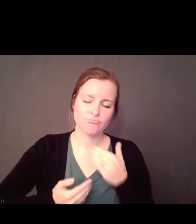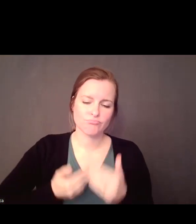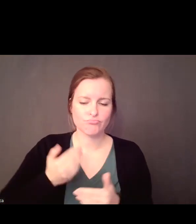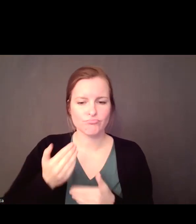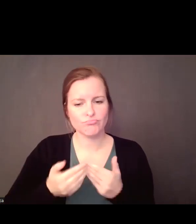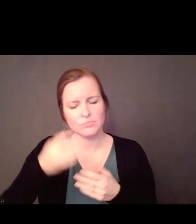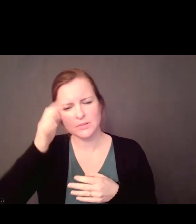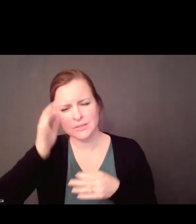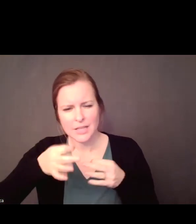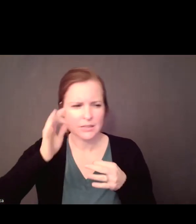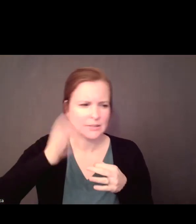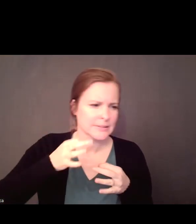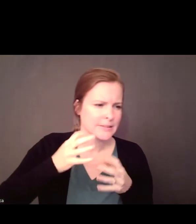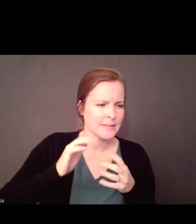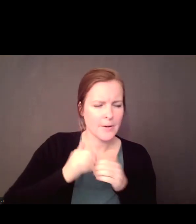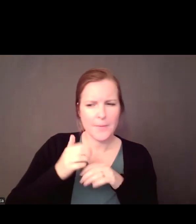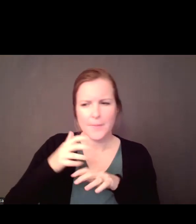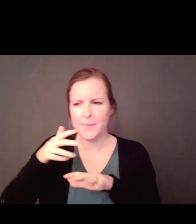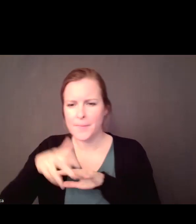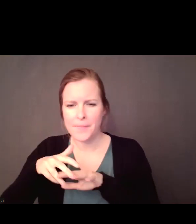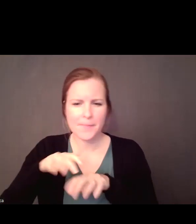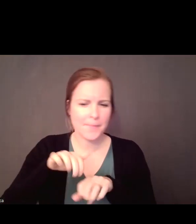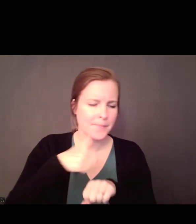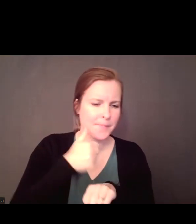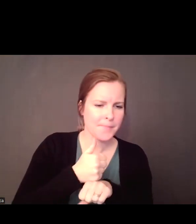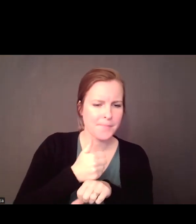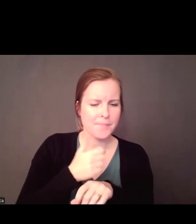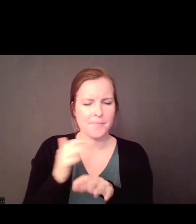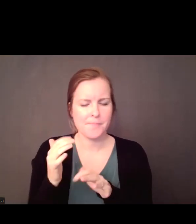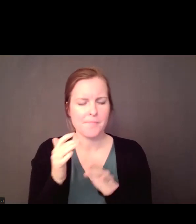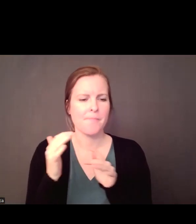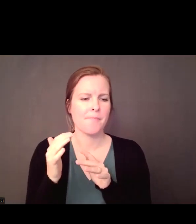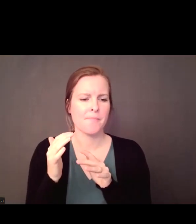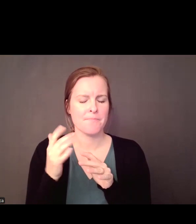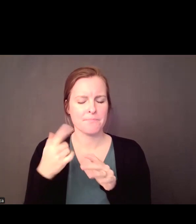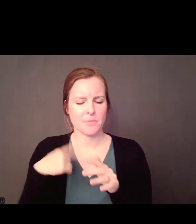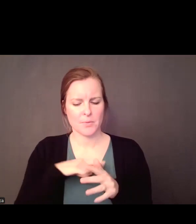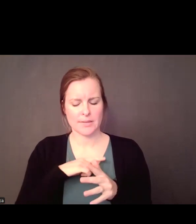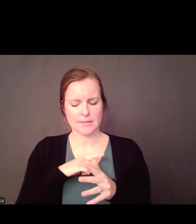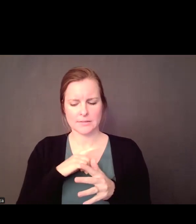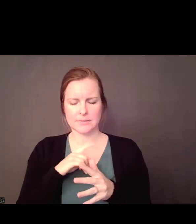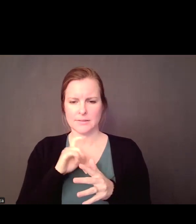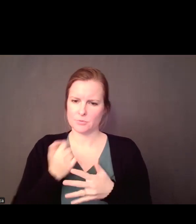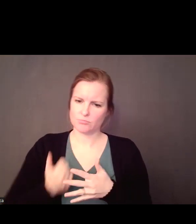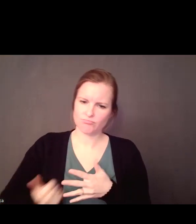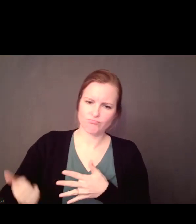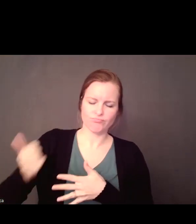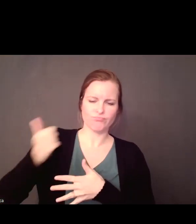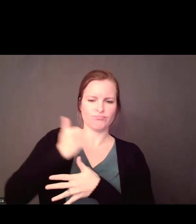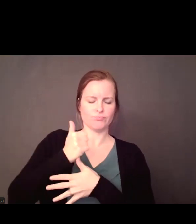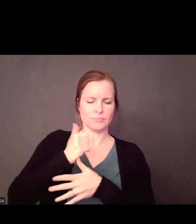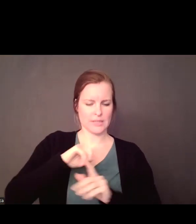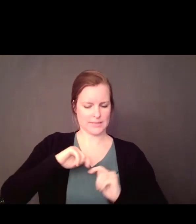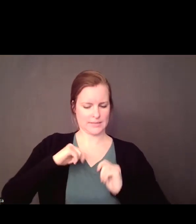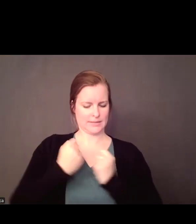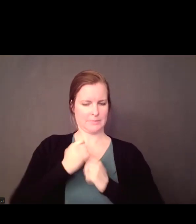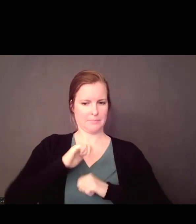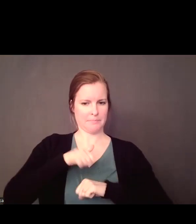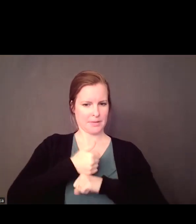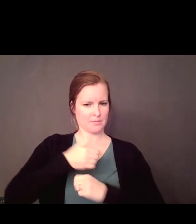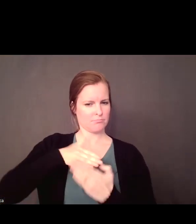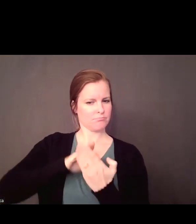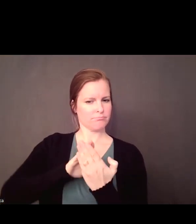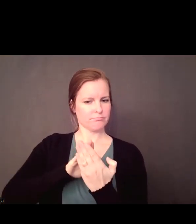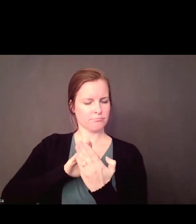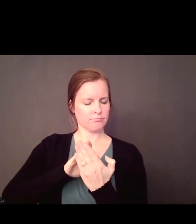about implementing, and we're prioritizing that team-based collaborative approach, the VRC